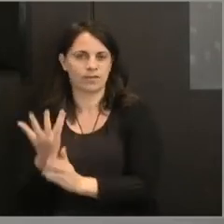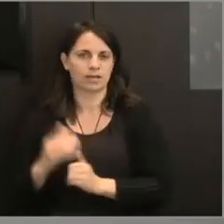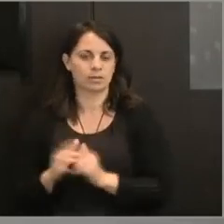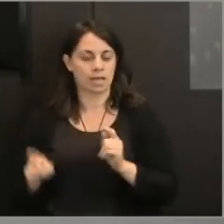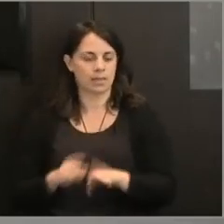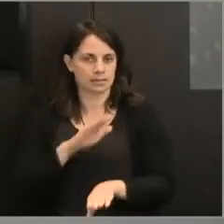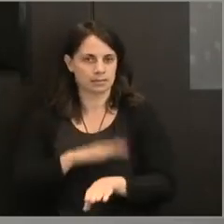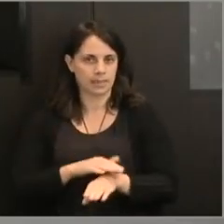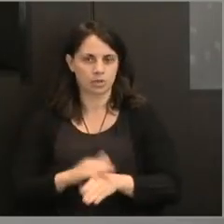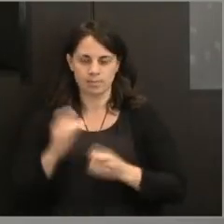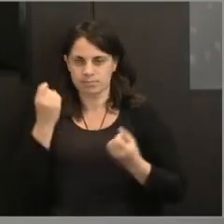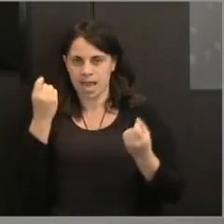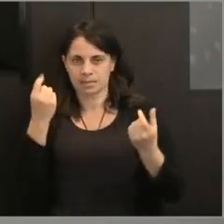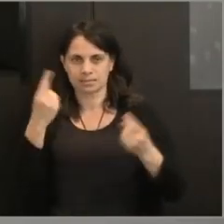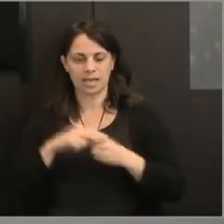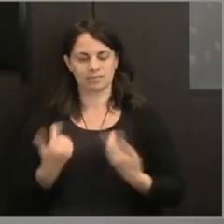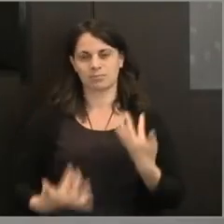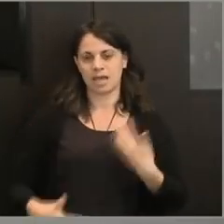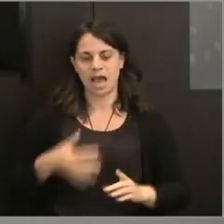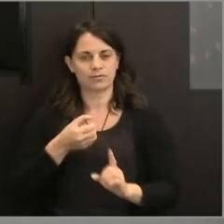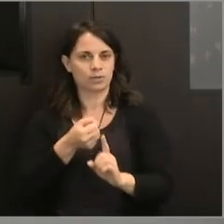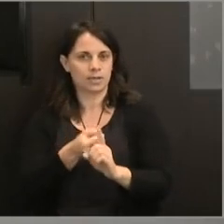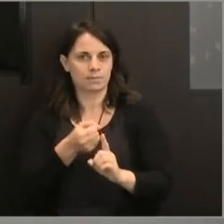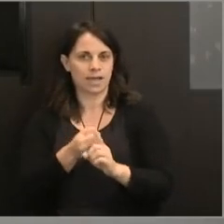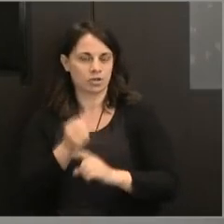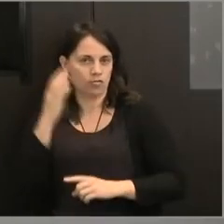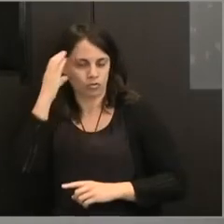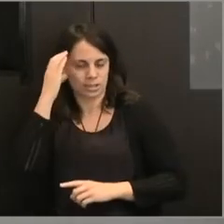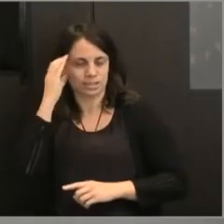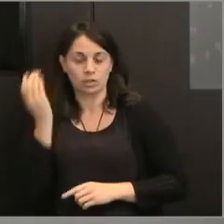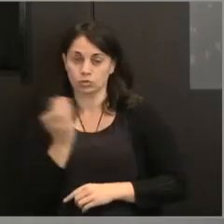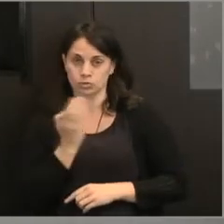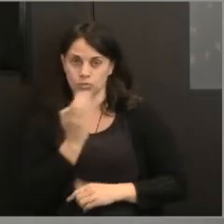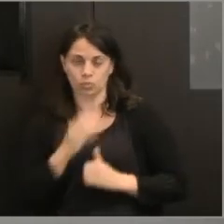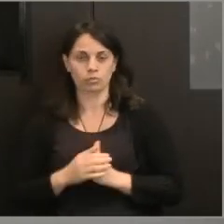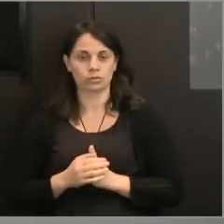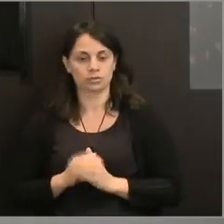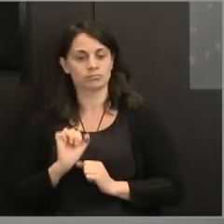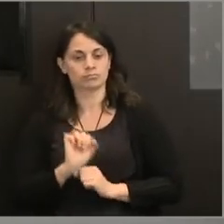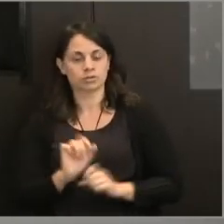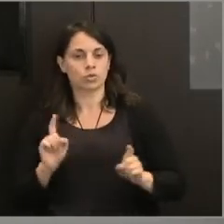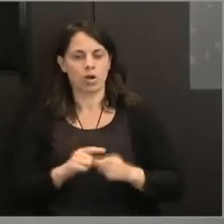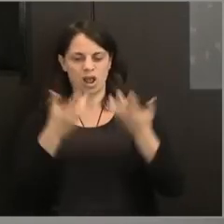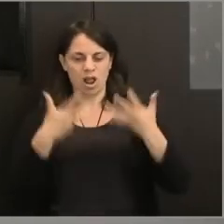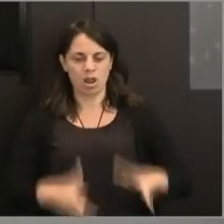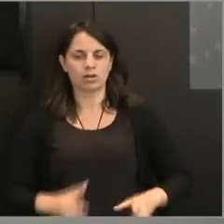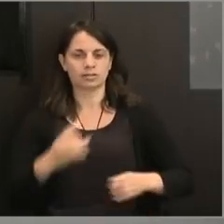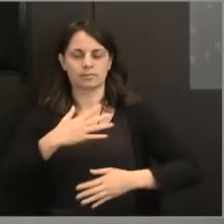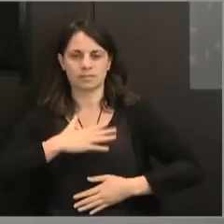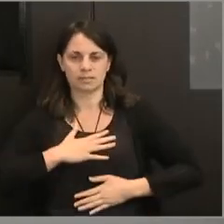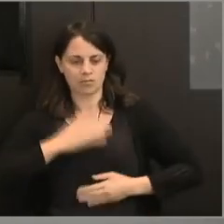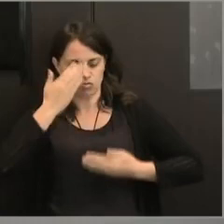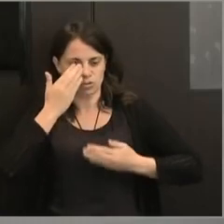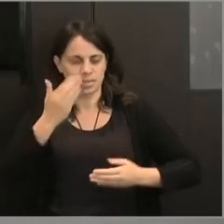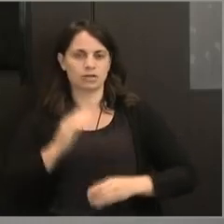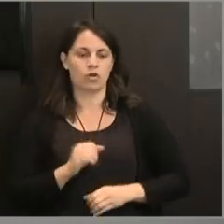an understanding that the most harmful impacts of residential schools have been the loss in self-respect of Aboriginal